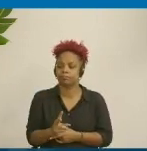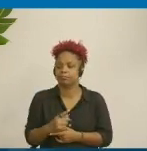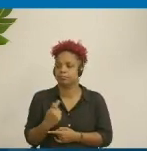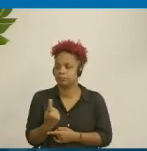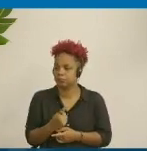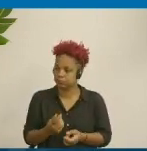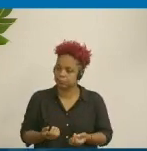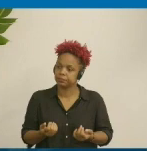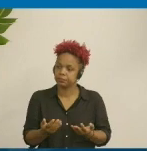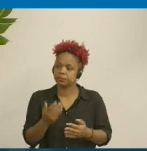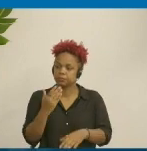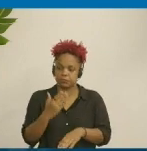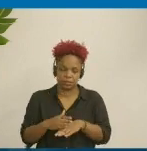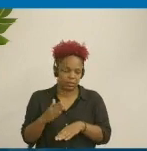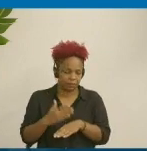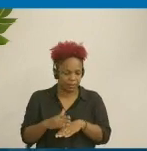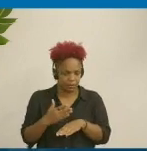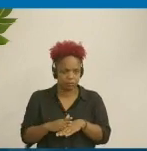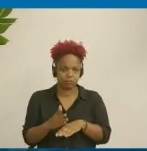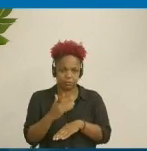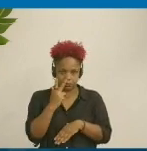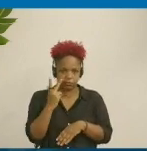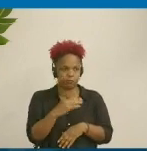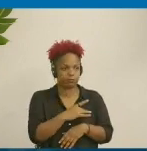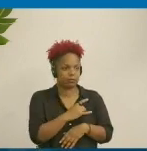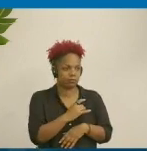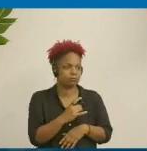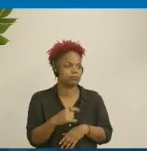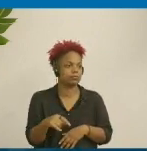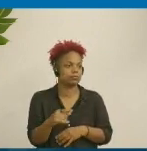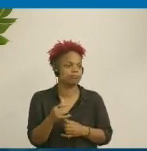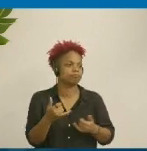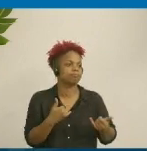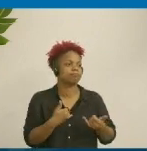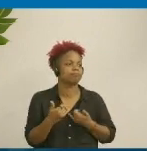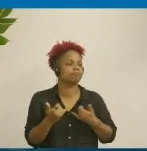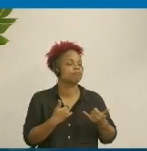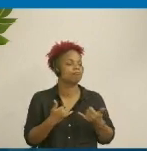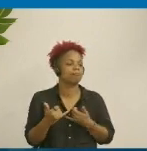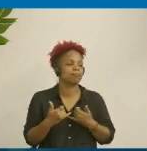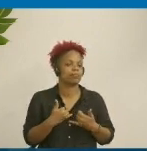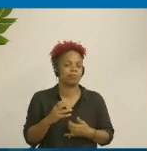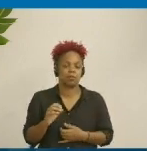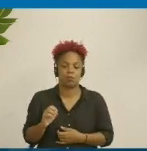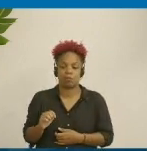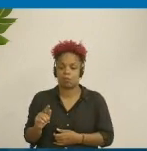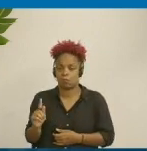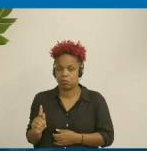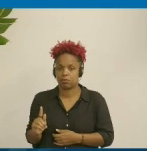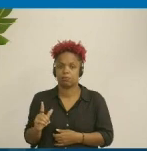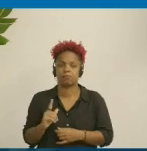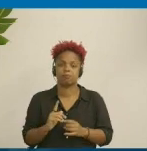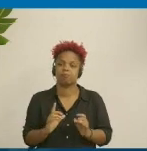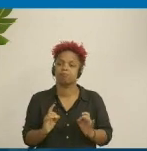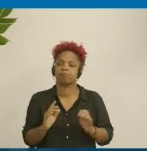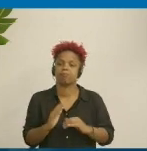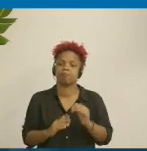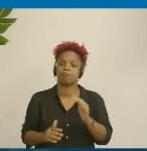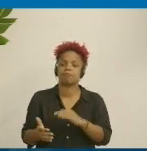we listen to the expert NGOs, so they tell us where to place the clinic, when, what are the dynamics of